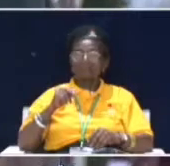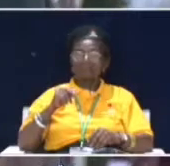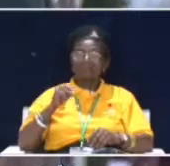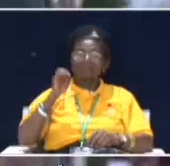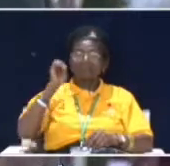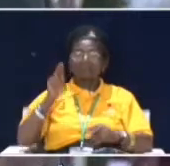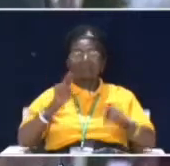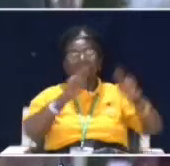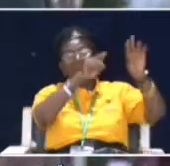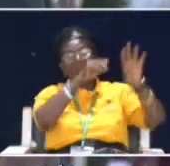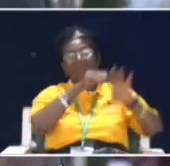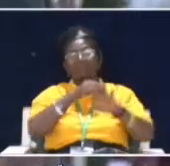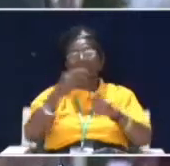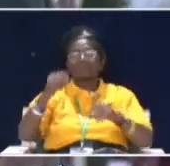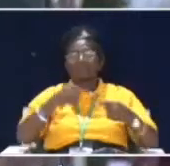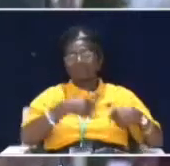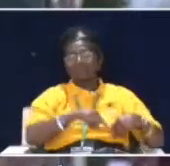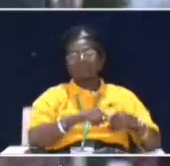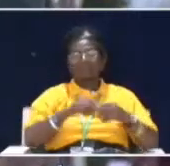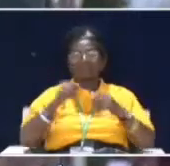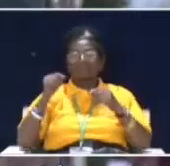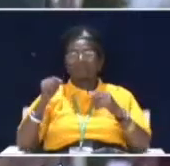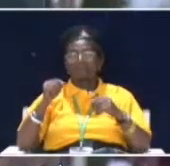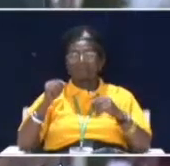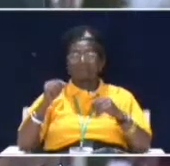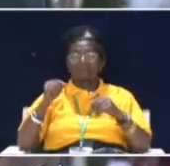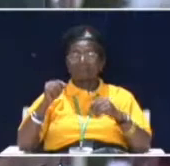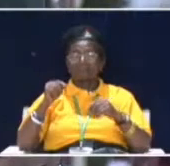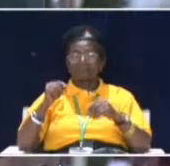the heart. Ohun wo okan.